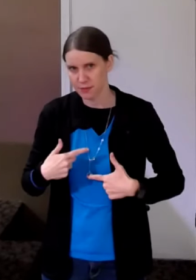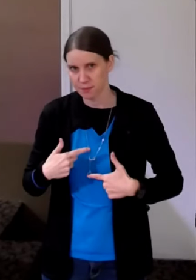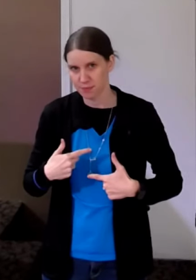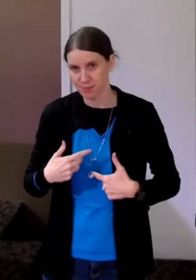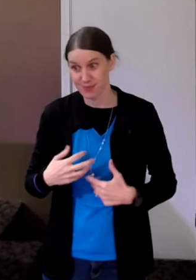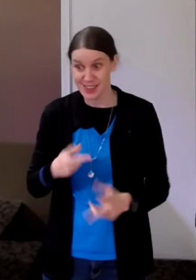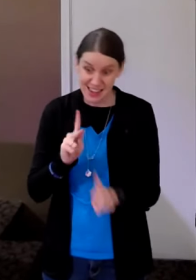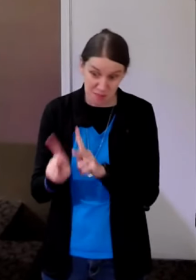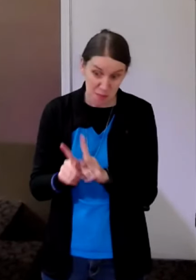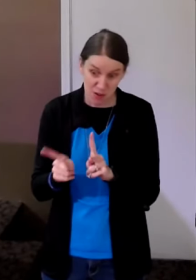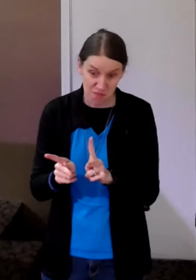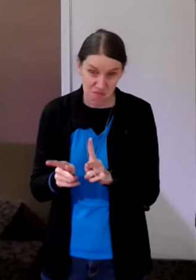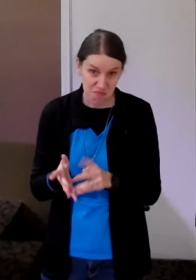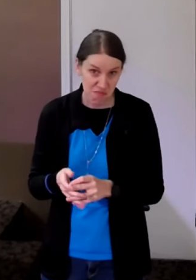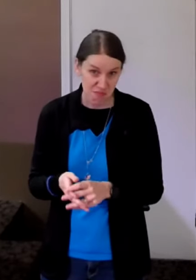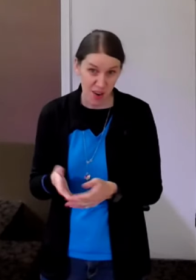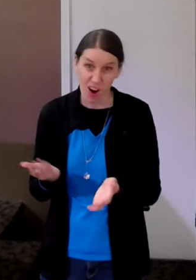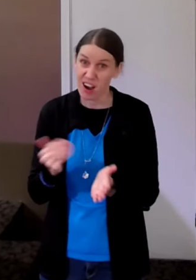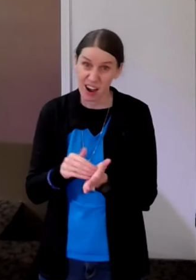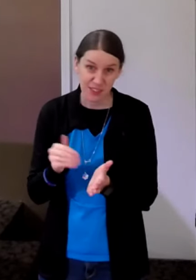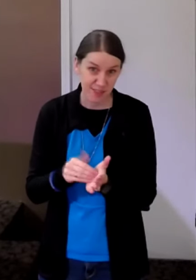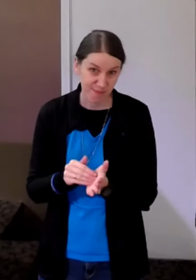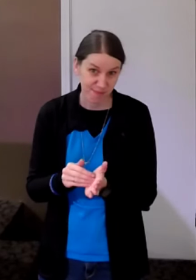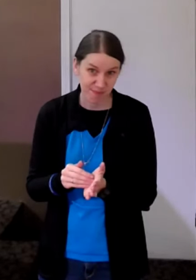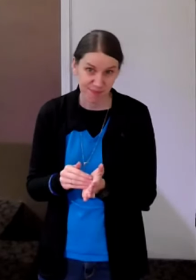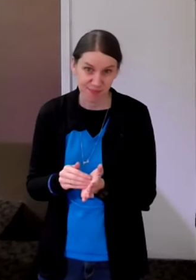humans, we're often,